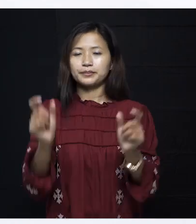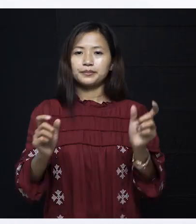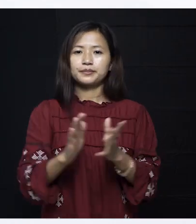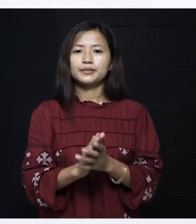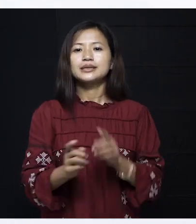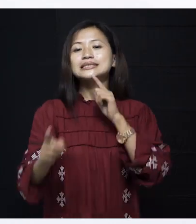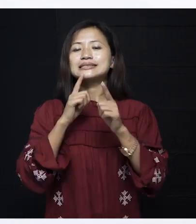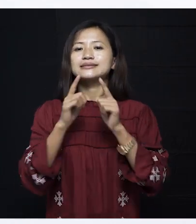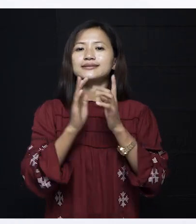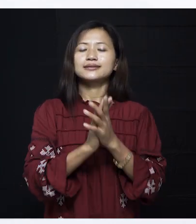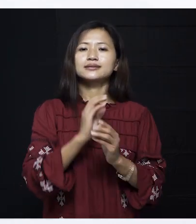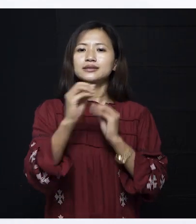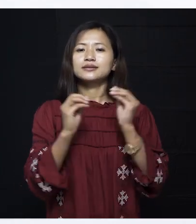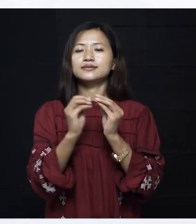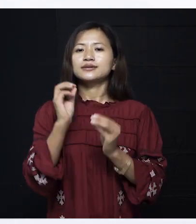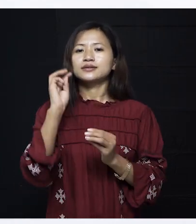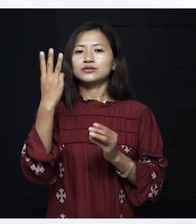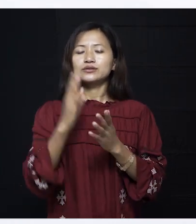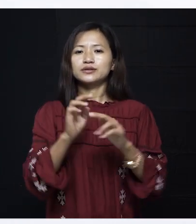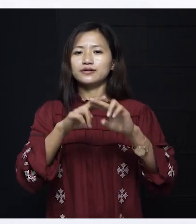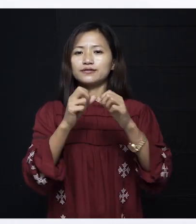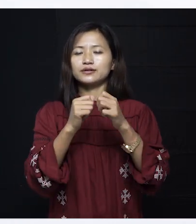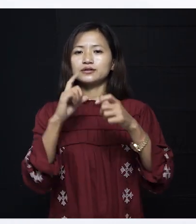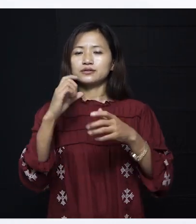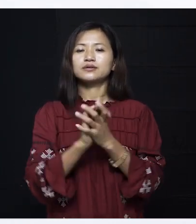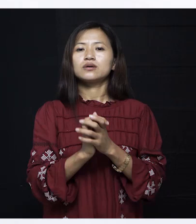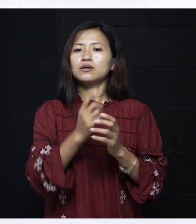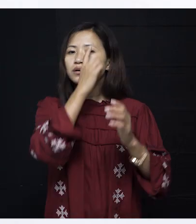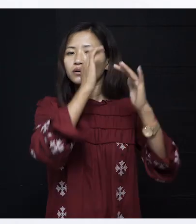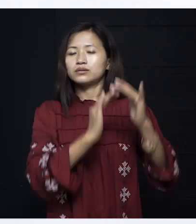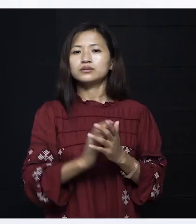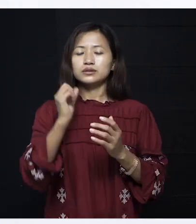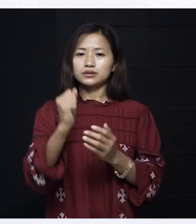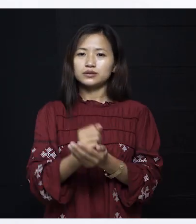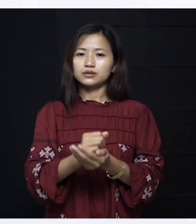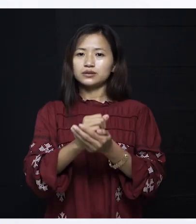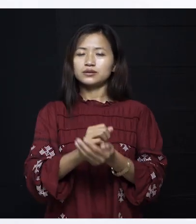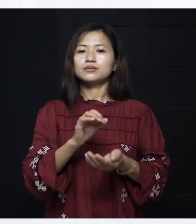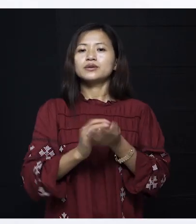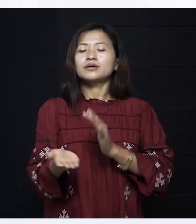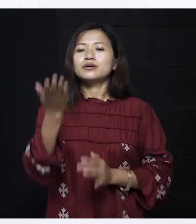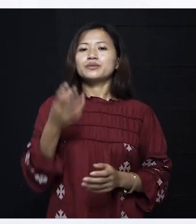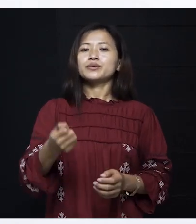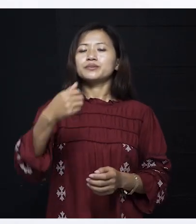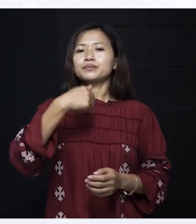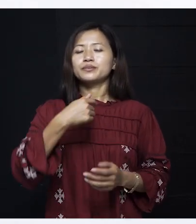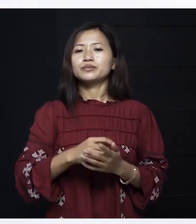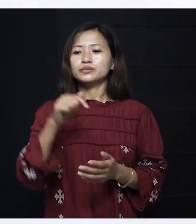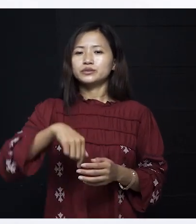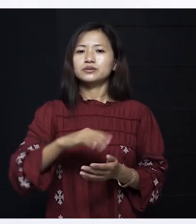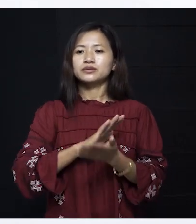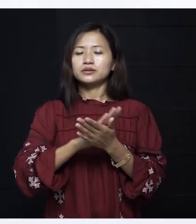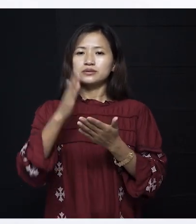there we have discussed about the three factors, isn't it? So I hope you are keeping up with me, okay? For today, we